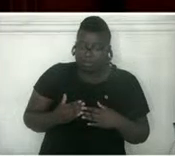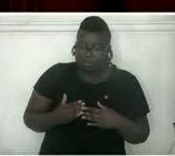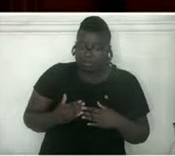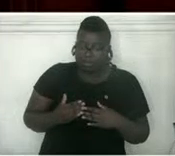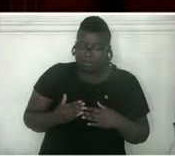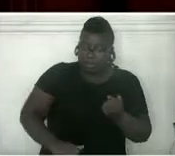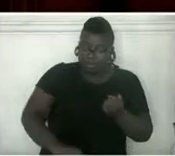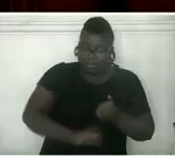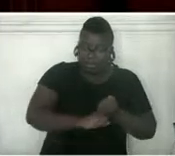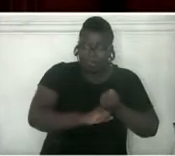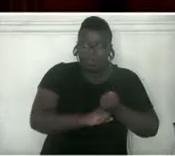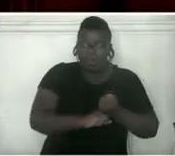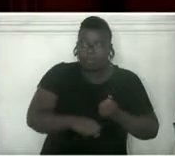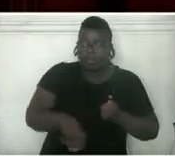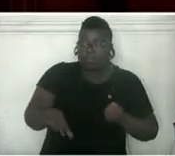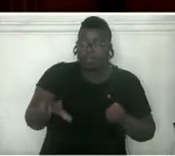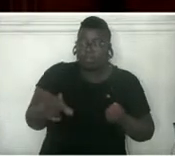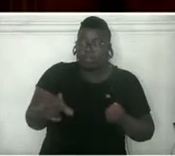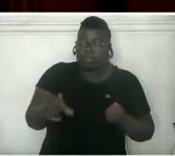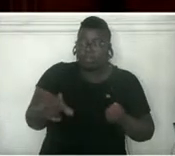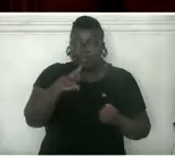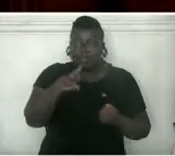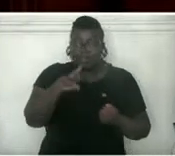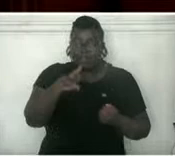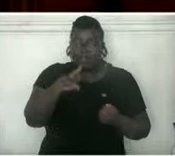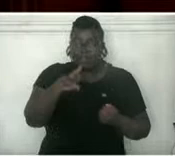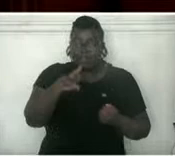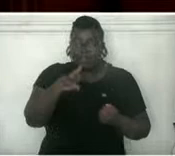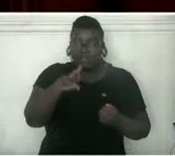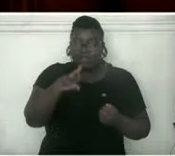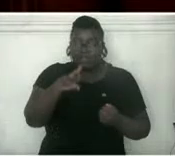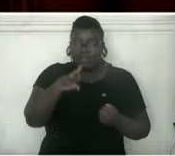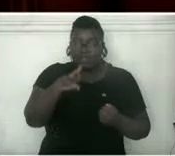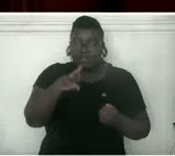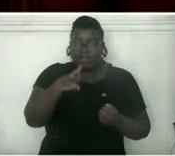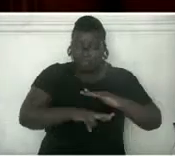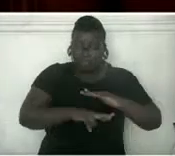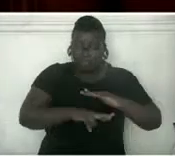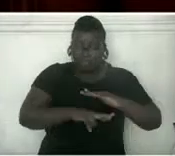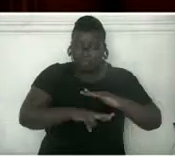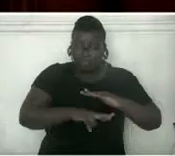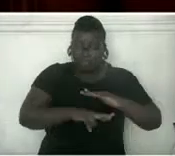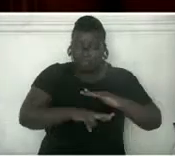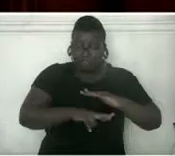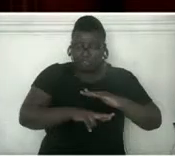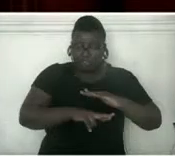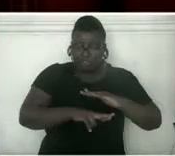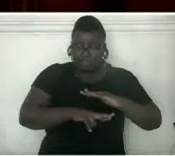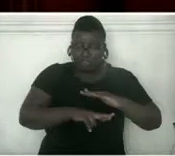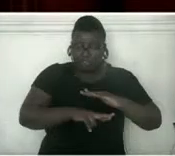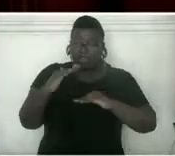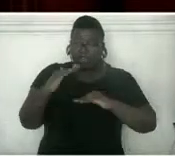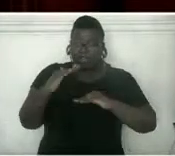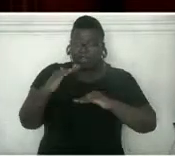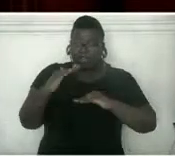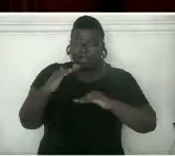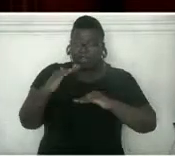region. Cedar Point Trading has begun constructing